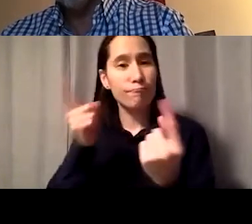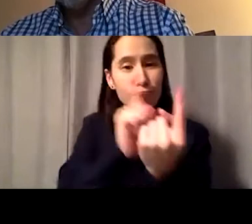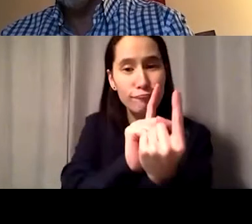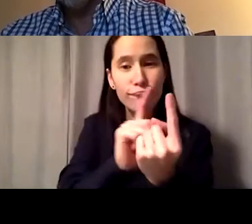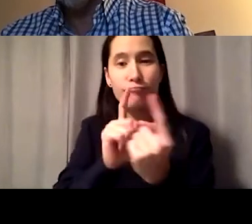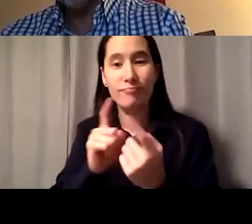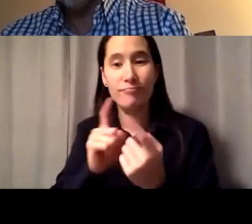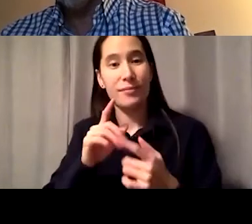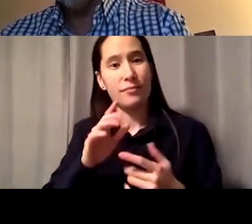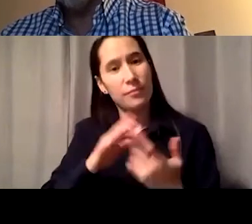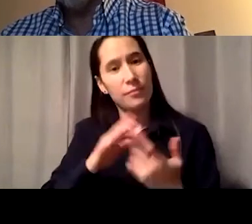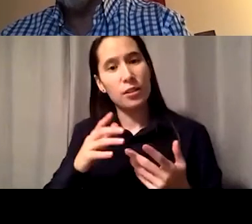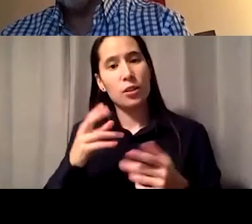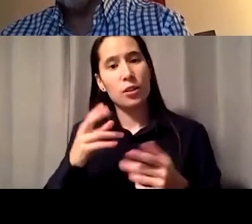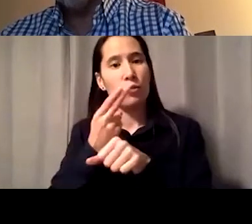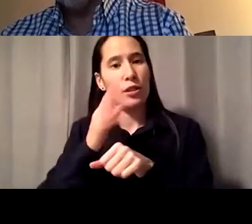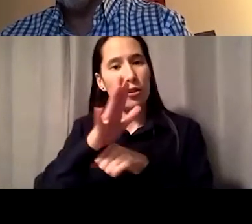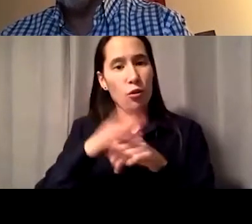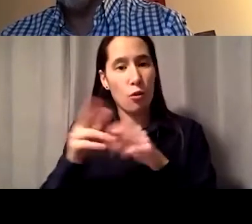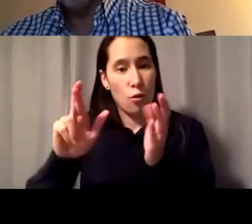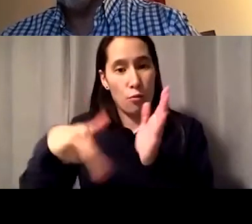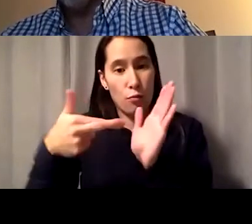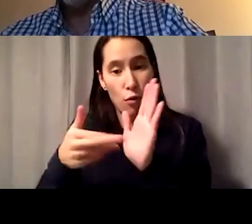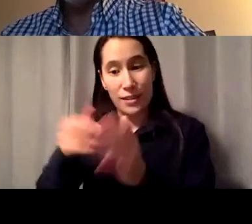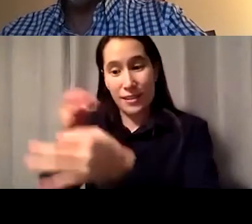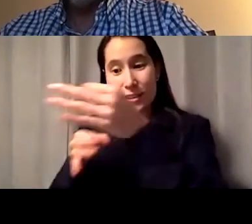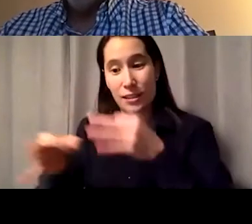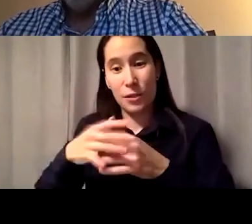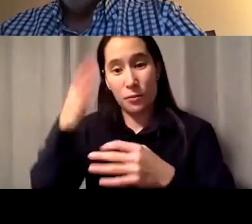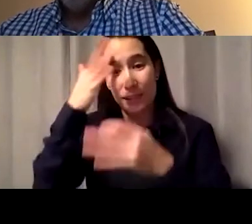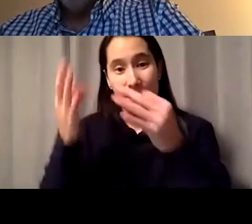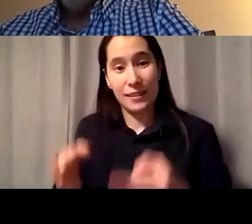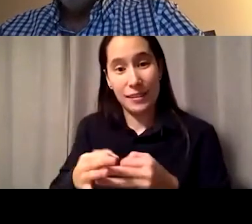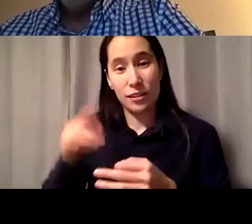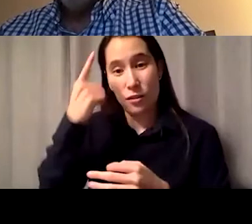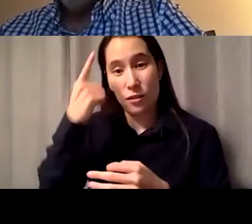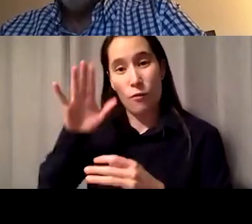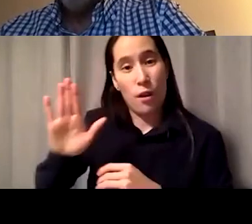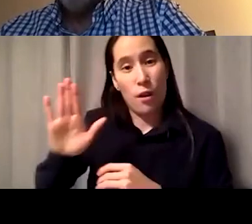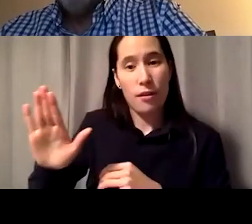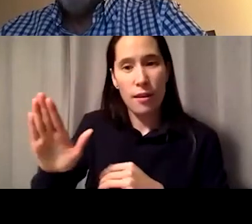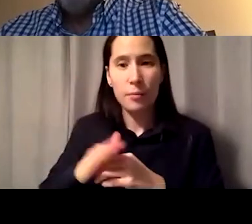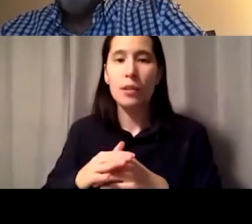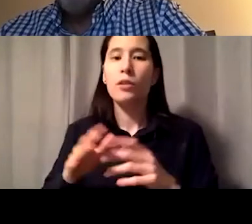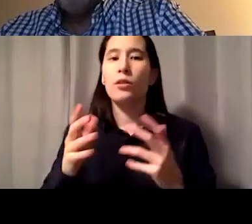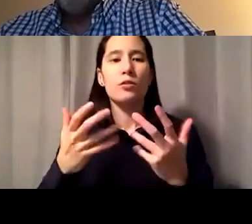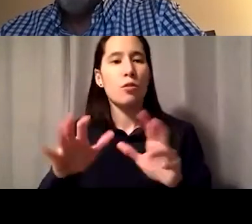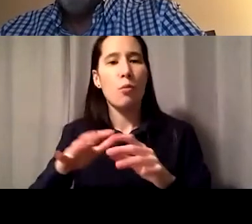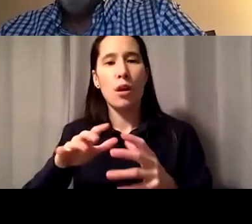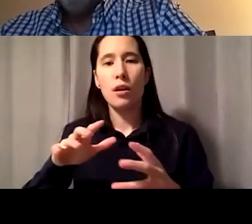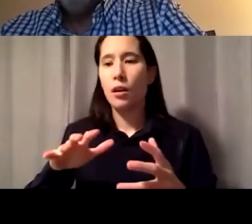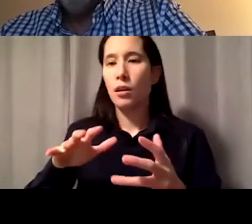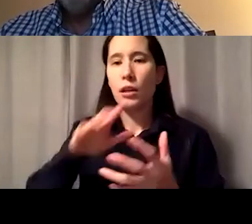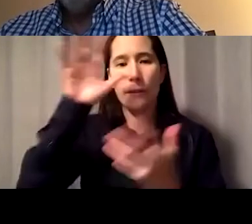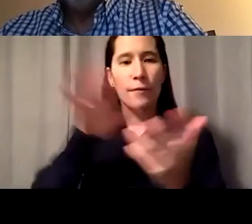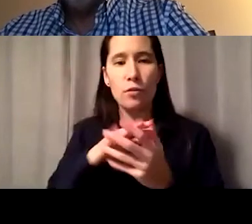about exercising your role as substitute decision maker and consenting to medication. Don't let that get confused with visitor.